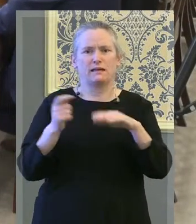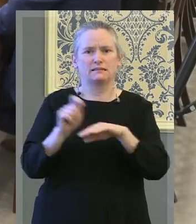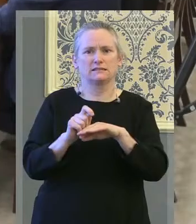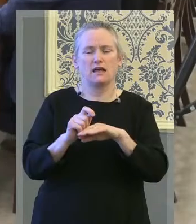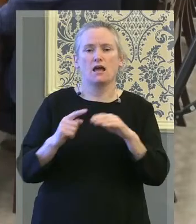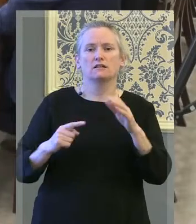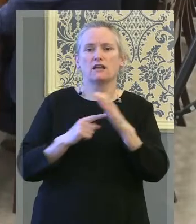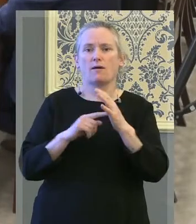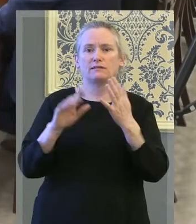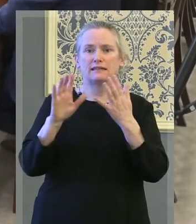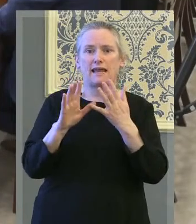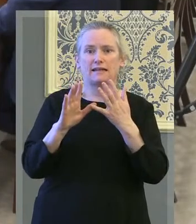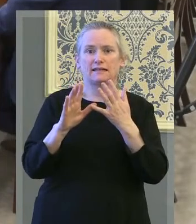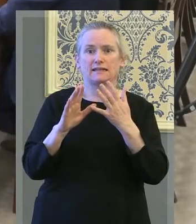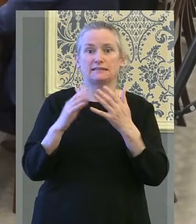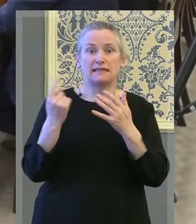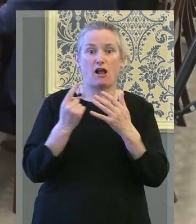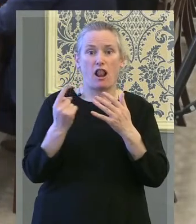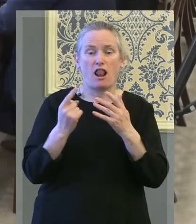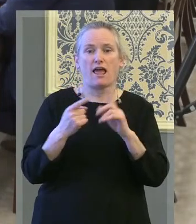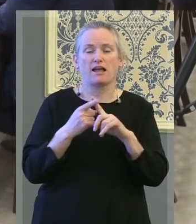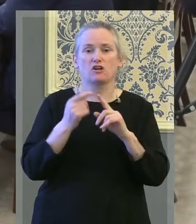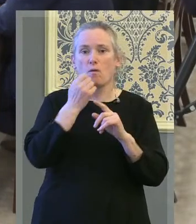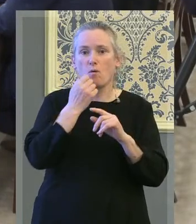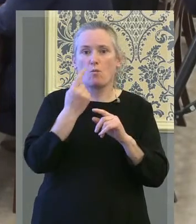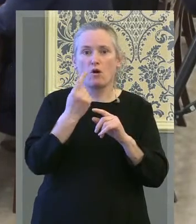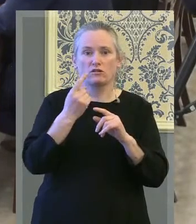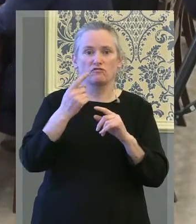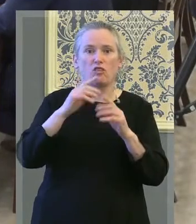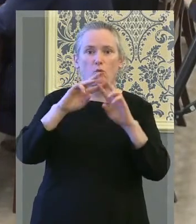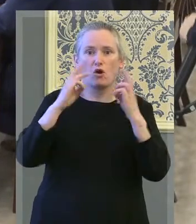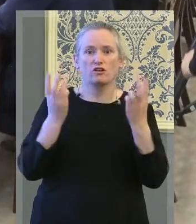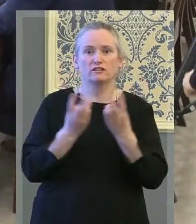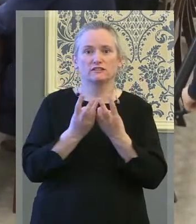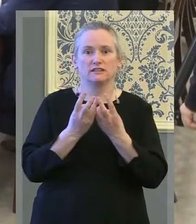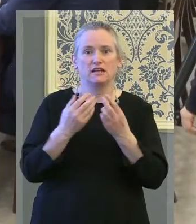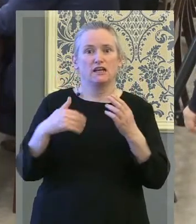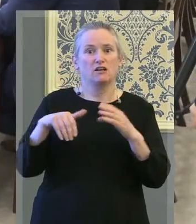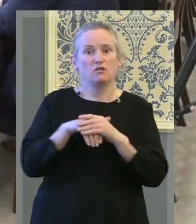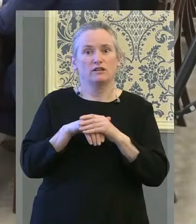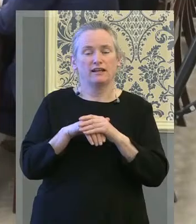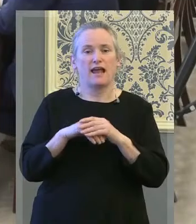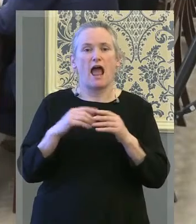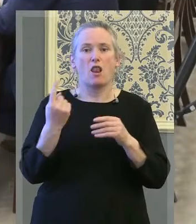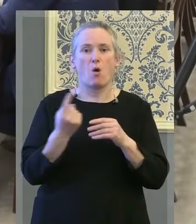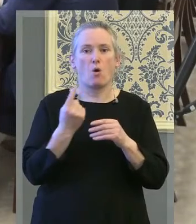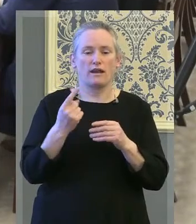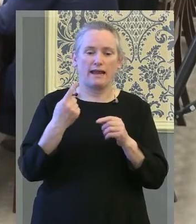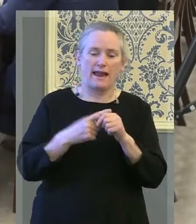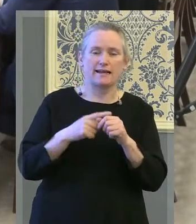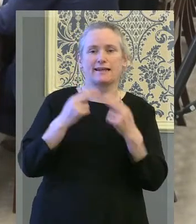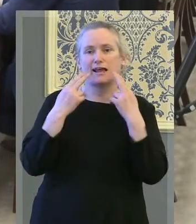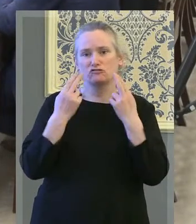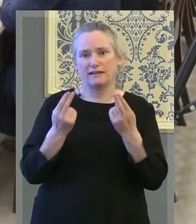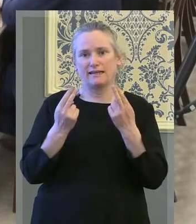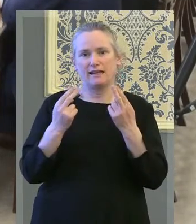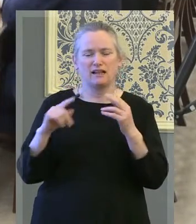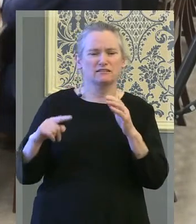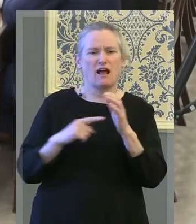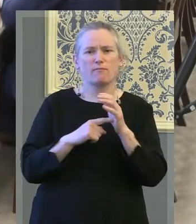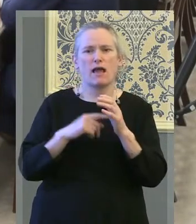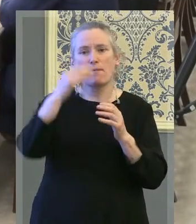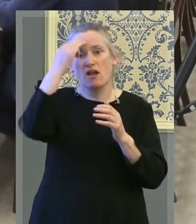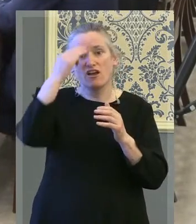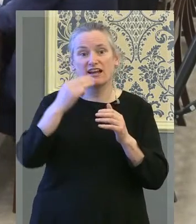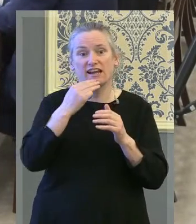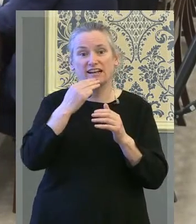10 singles and number ones around the world, including the classic Alone Again, Naturally, which topped the United States charts